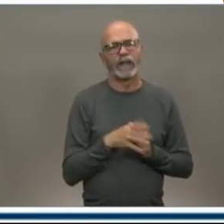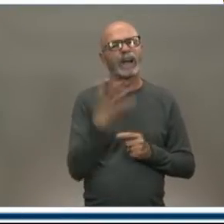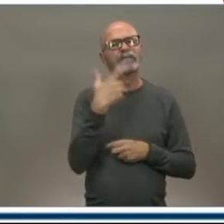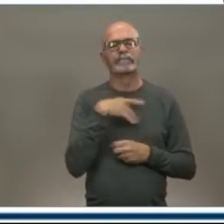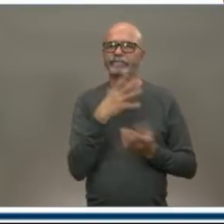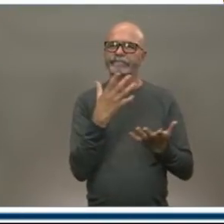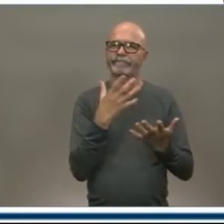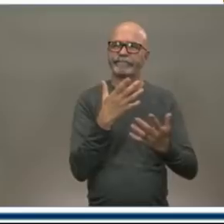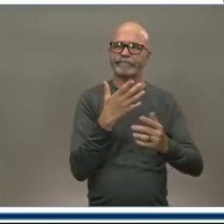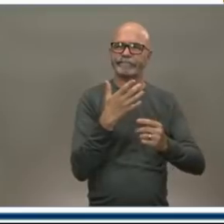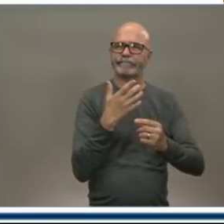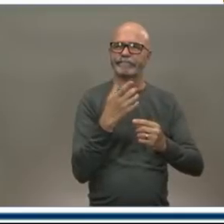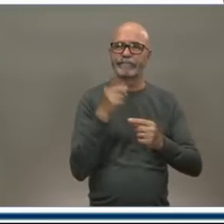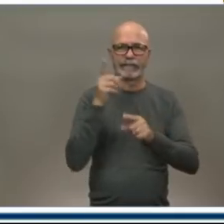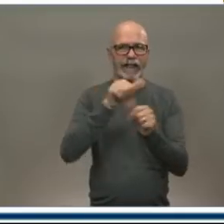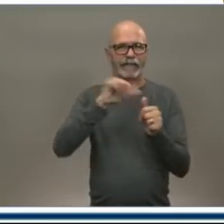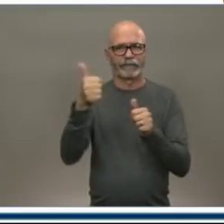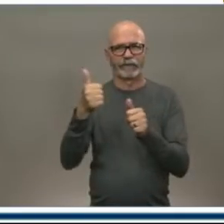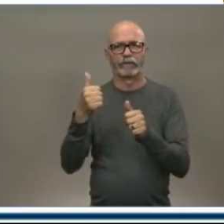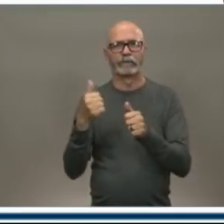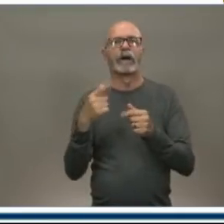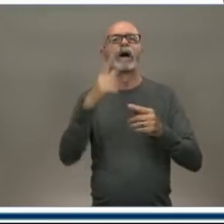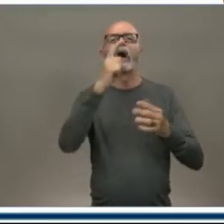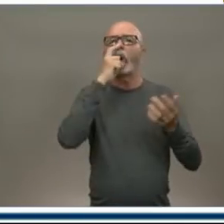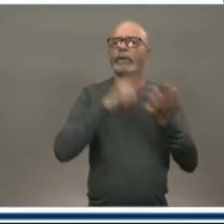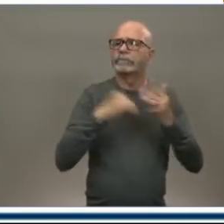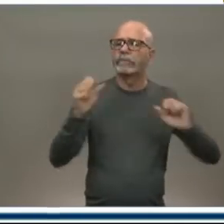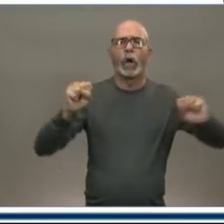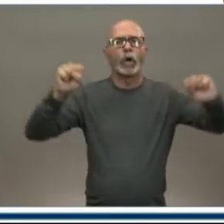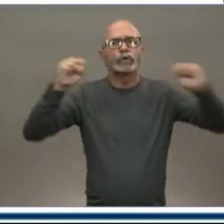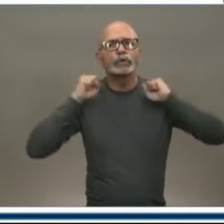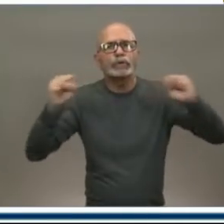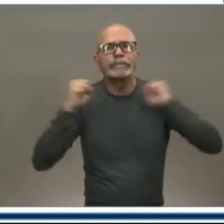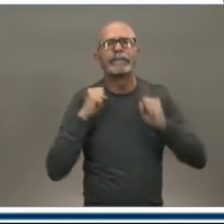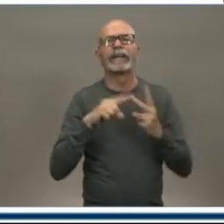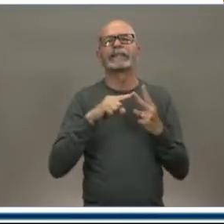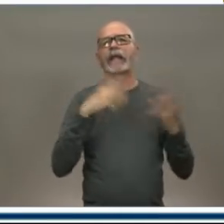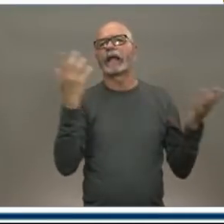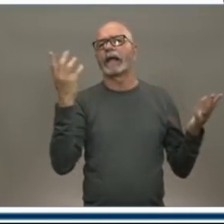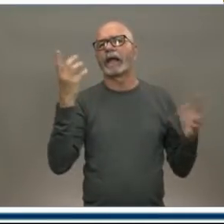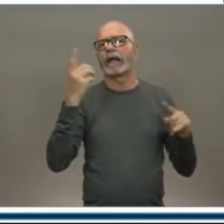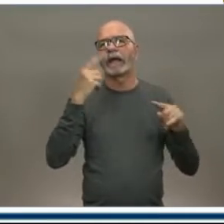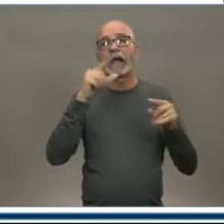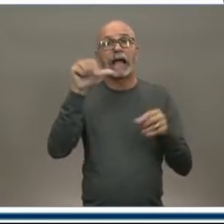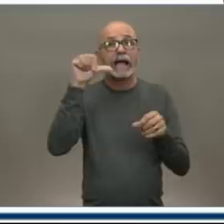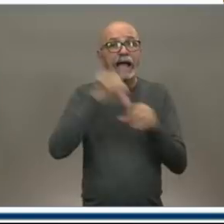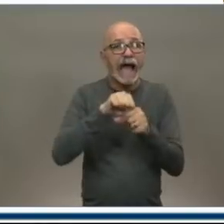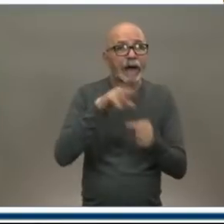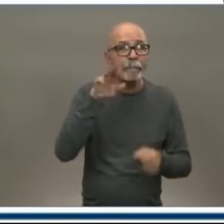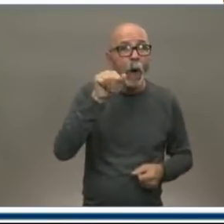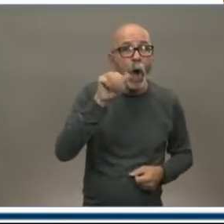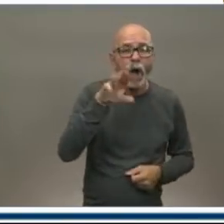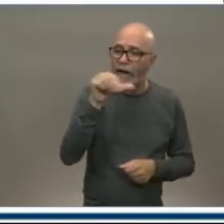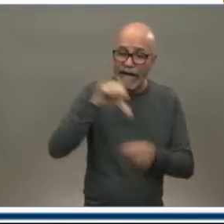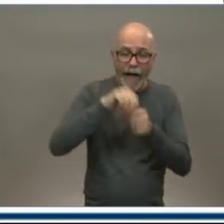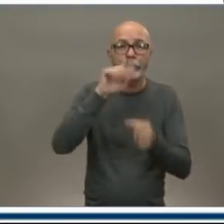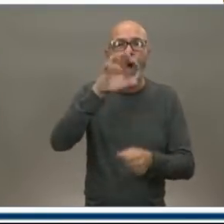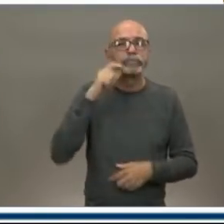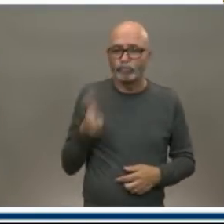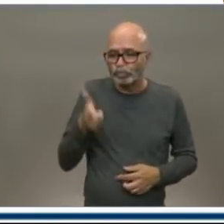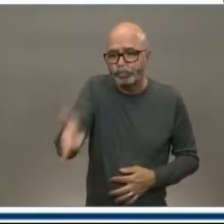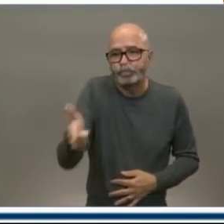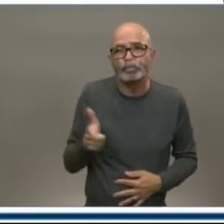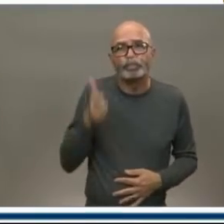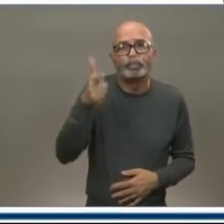and the gas bar, do those suggest that people who should have been self-isolating were not?